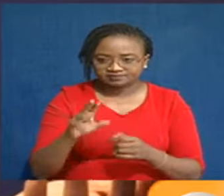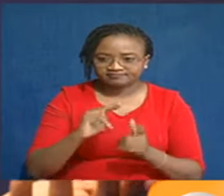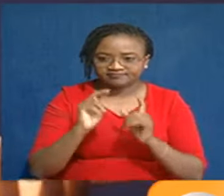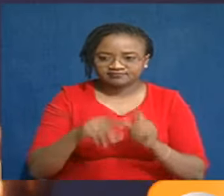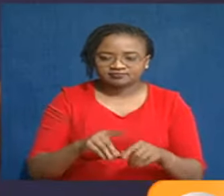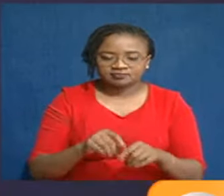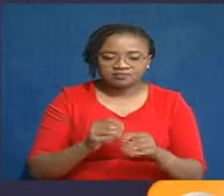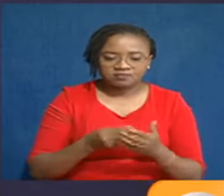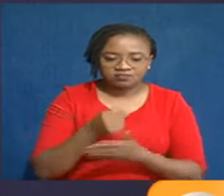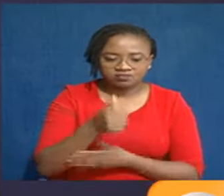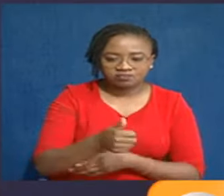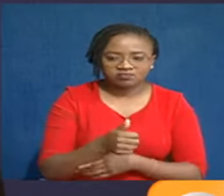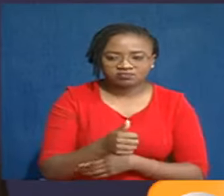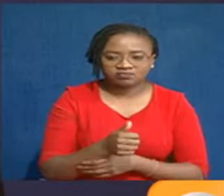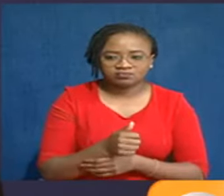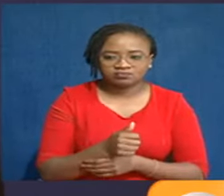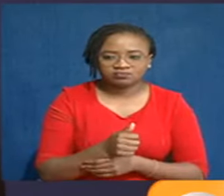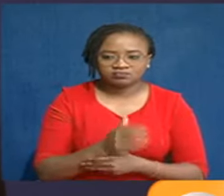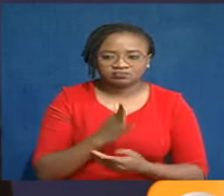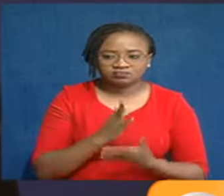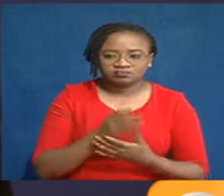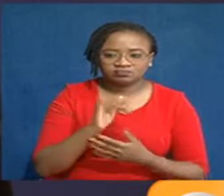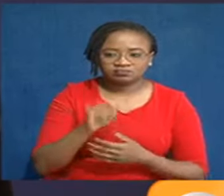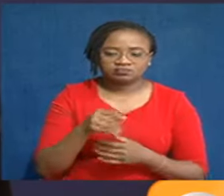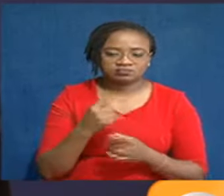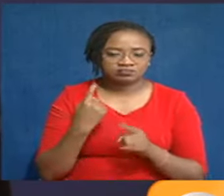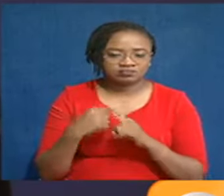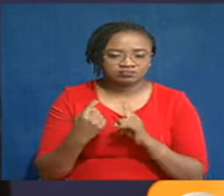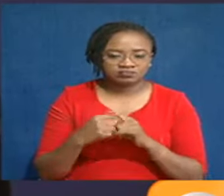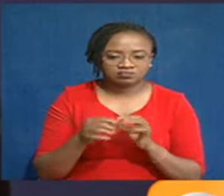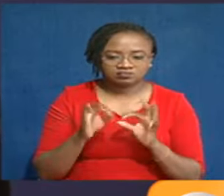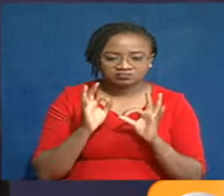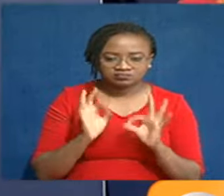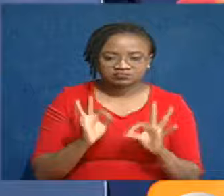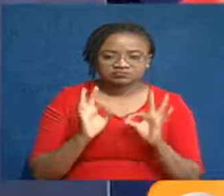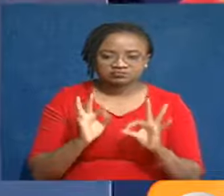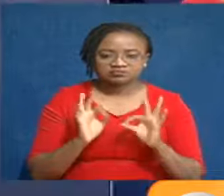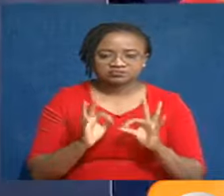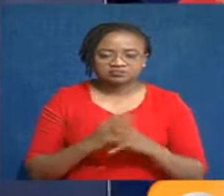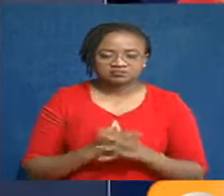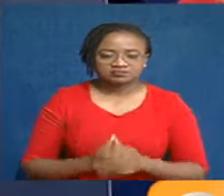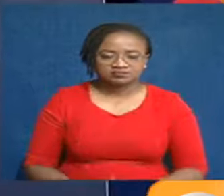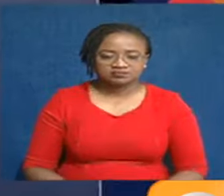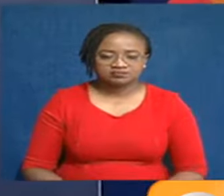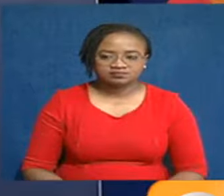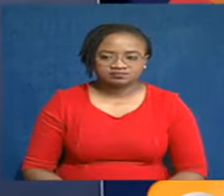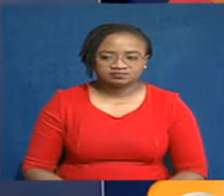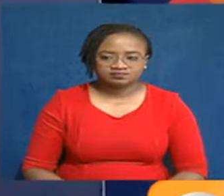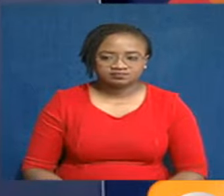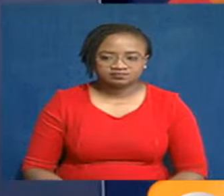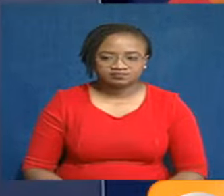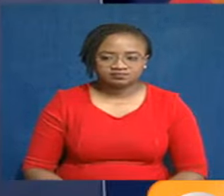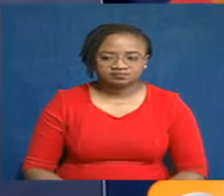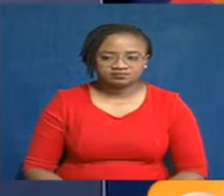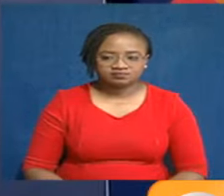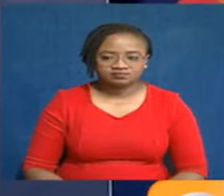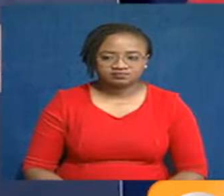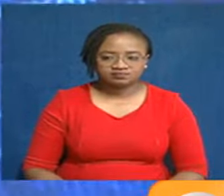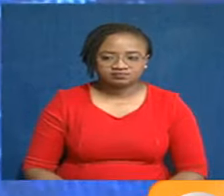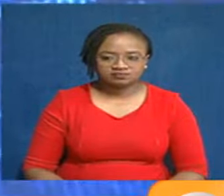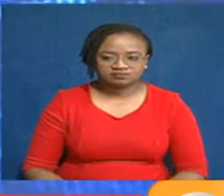the experience takes one third of the otherwise conventional experience. Jimmy Mbogo, Citizen TV, Nairobi.